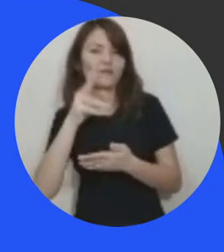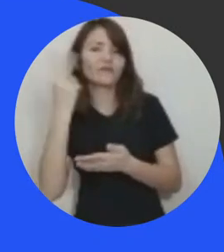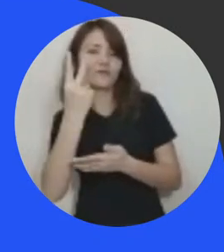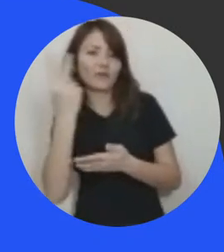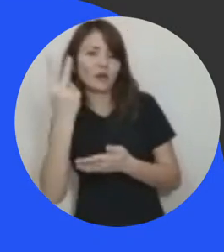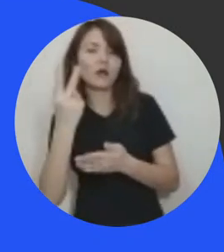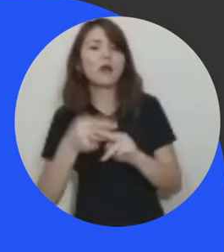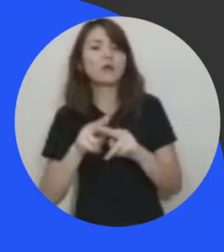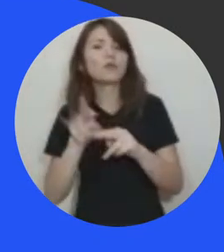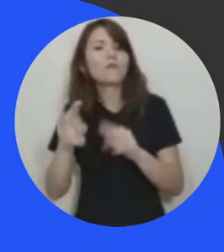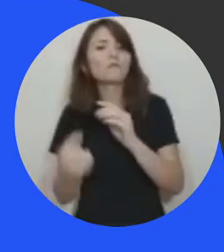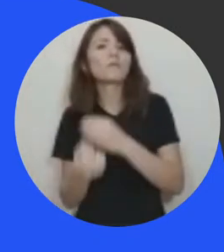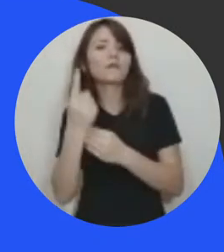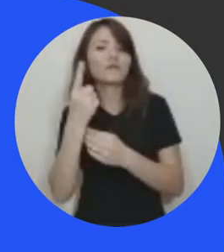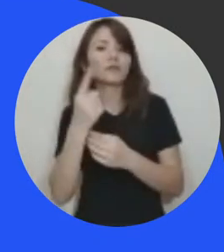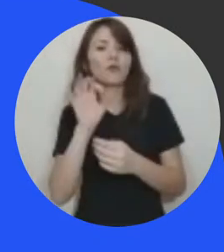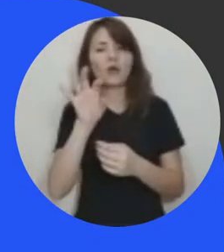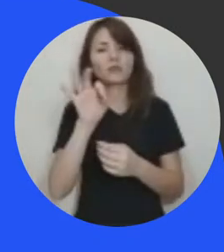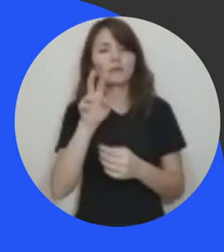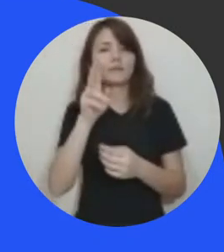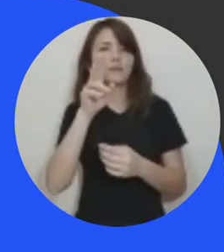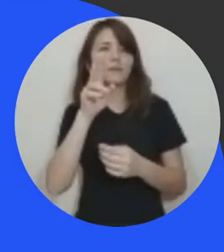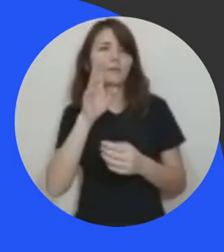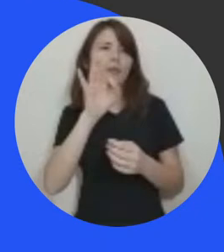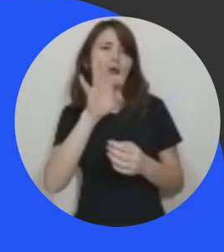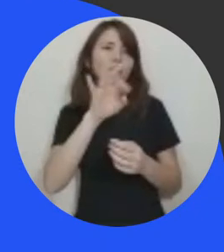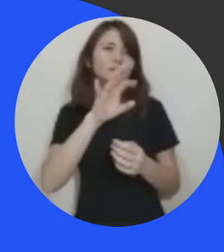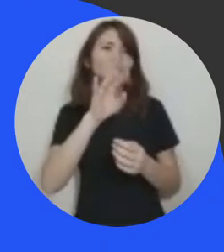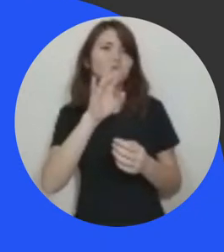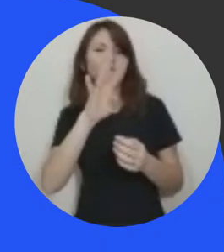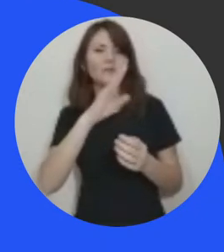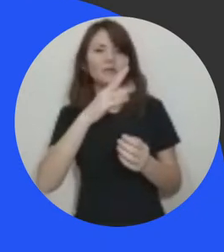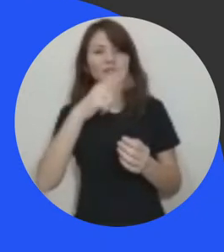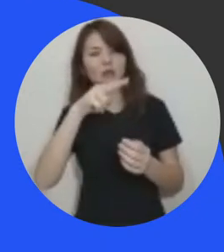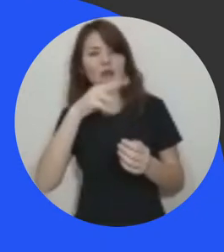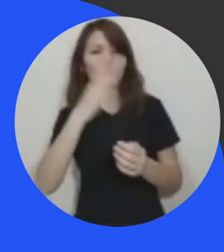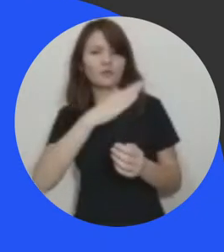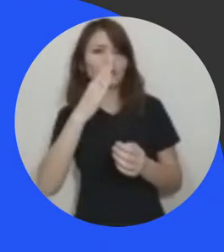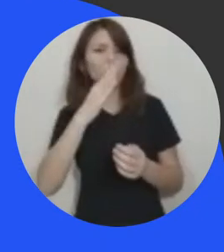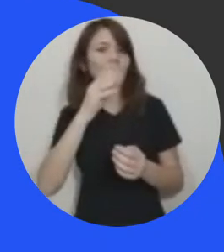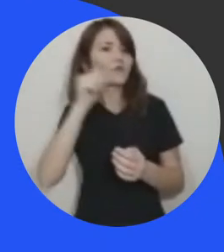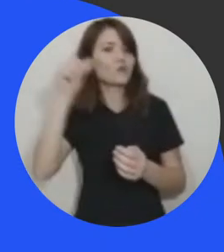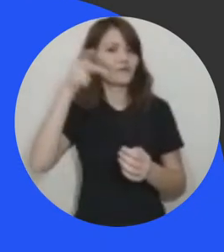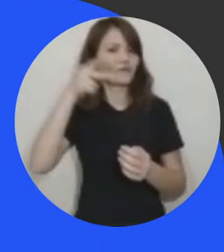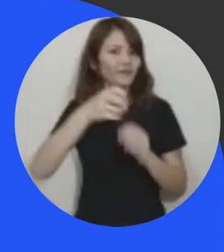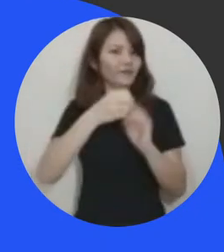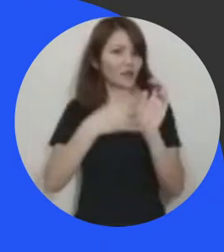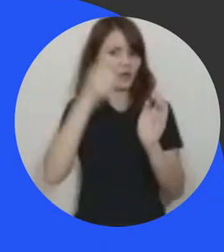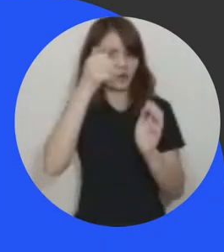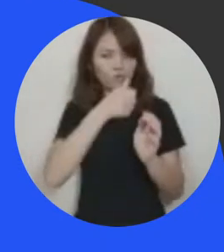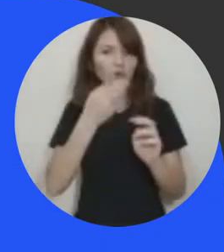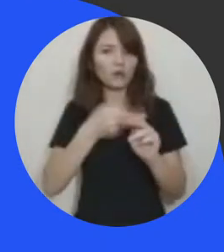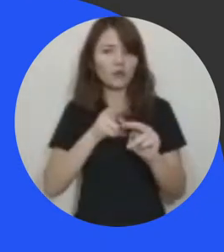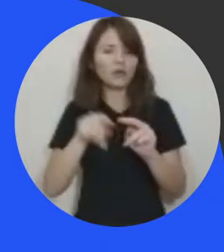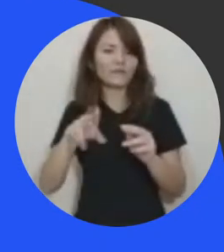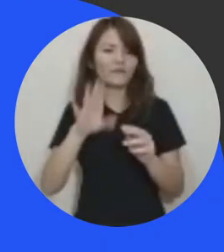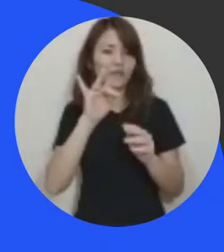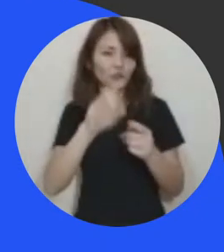last year. And that strain, that virus has been gaining mutations,